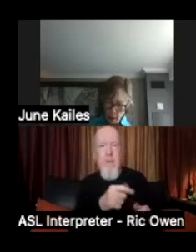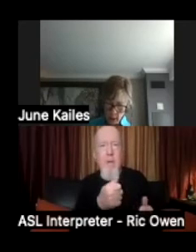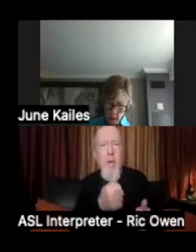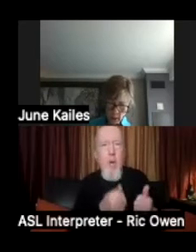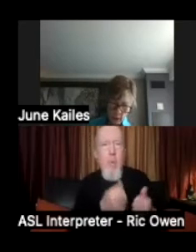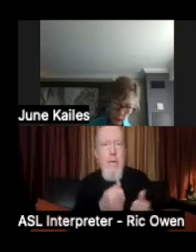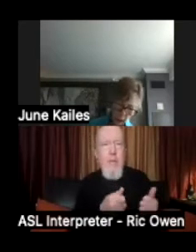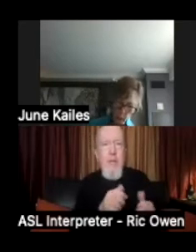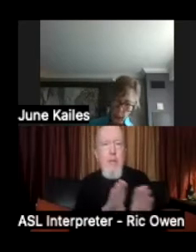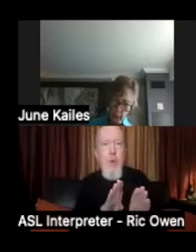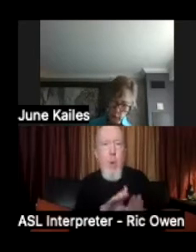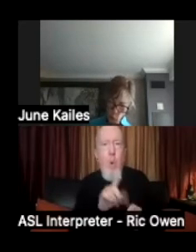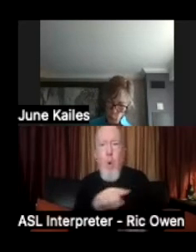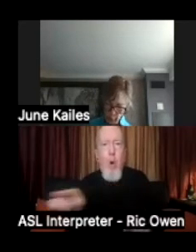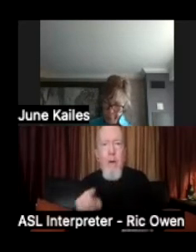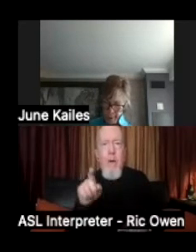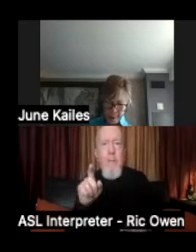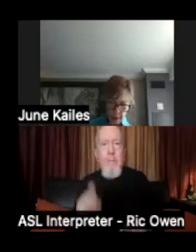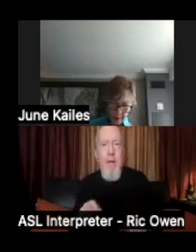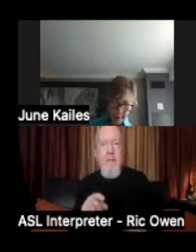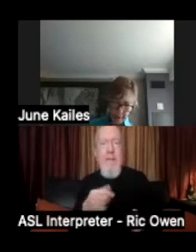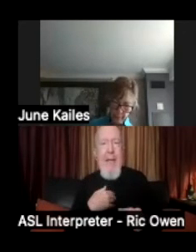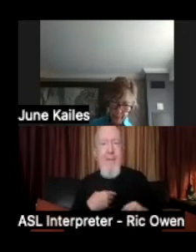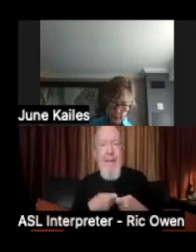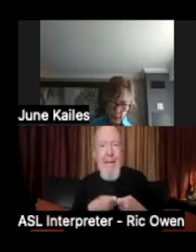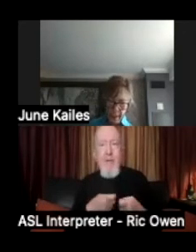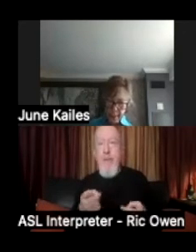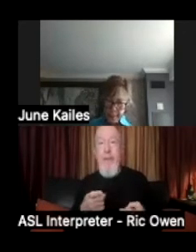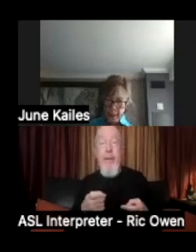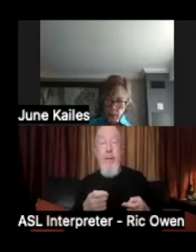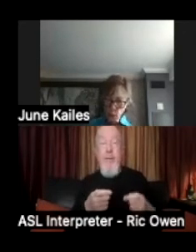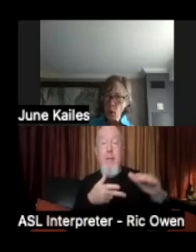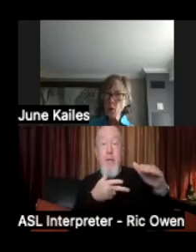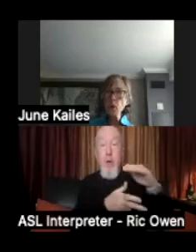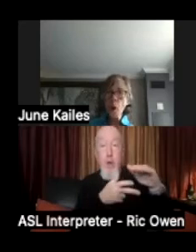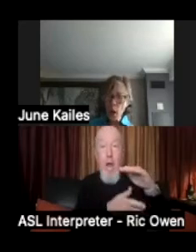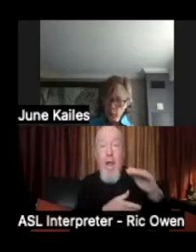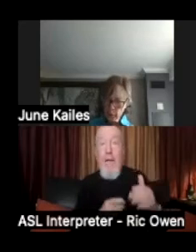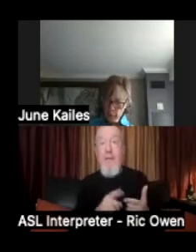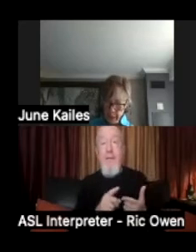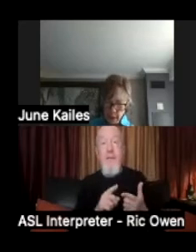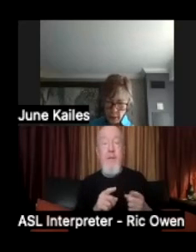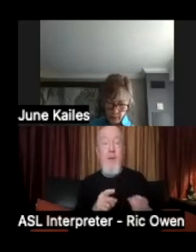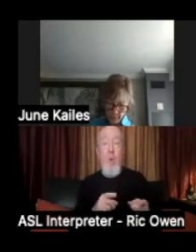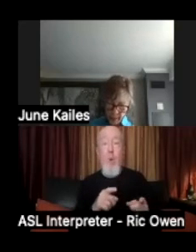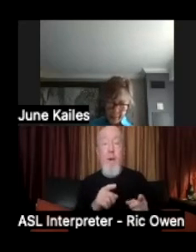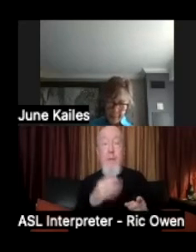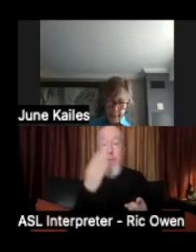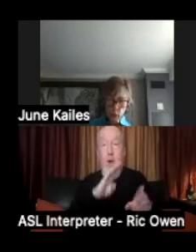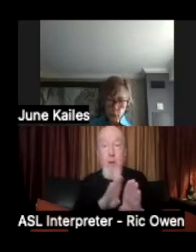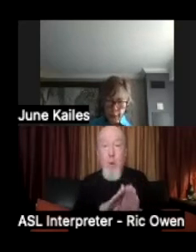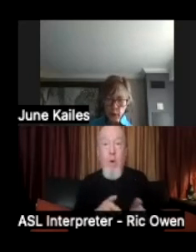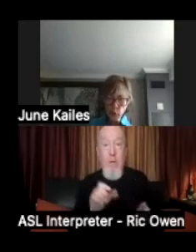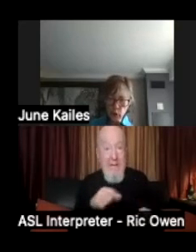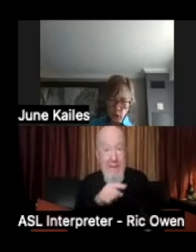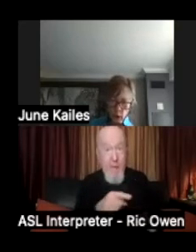power to use? A garage door, a gate, an elevator. Can you roll or walk to a vehicle? Can